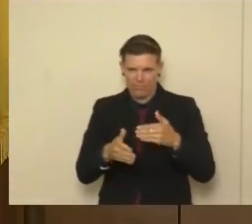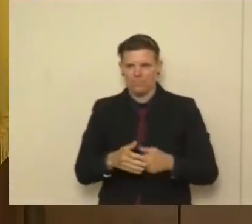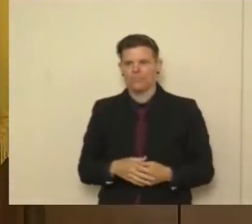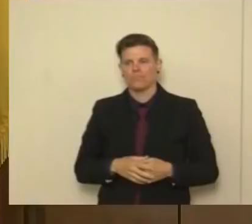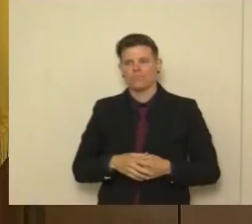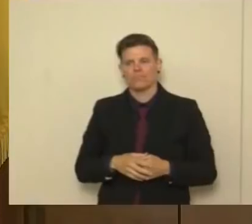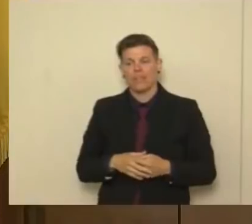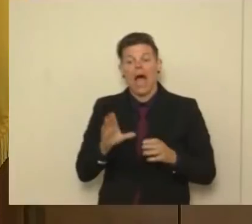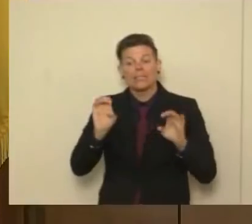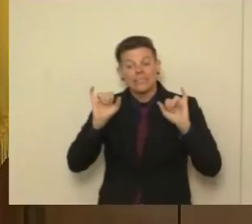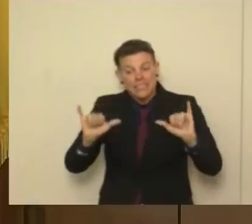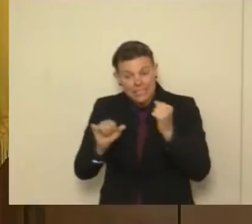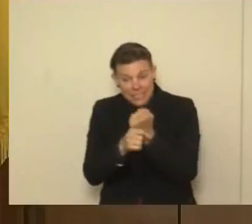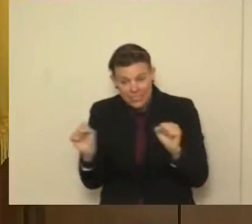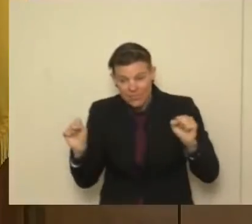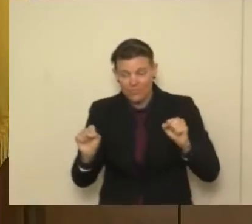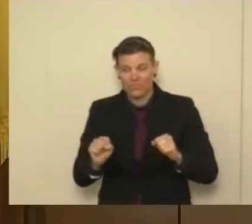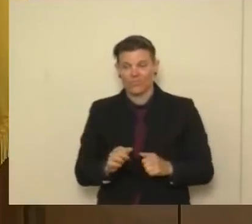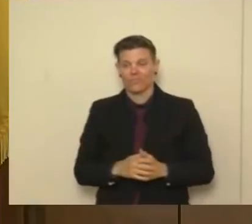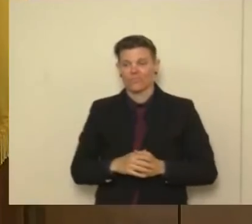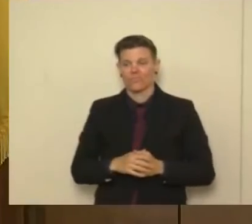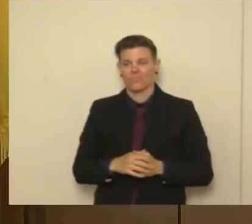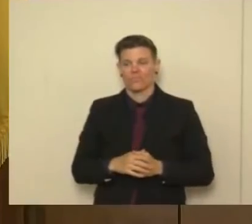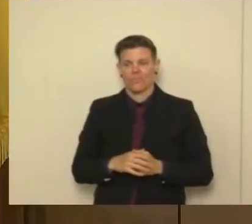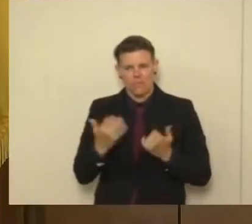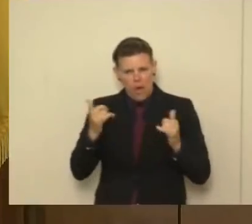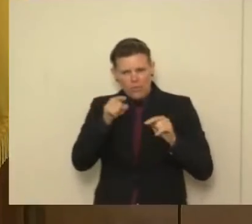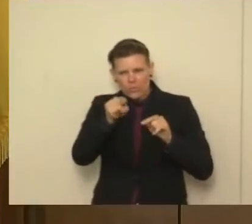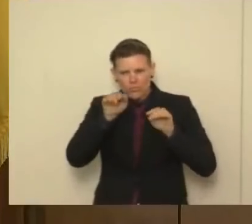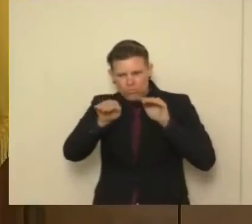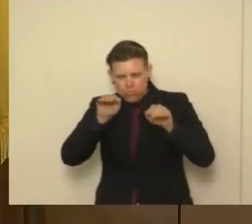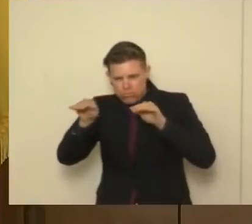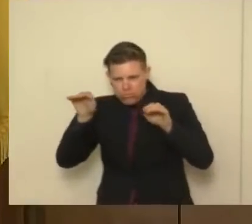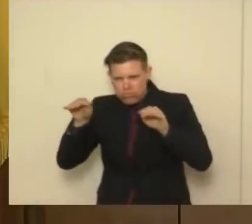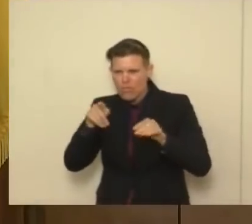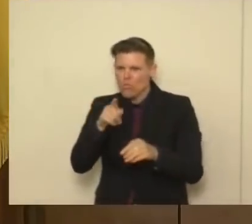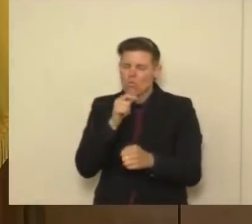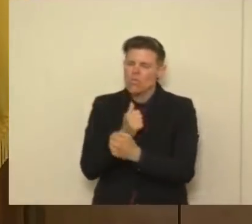want you to remind those that you love that we're going